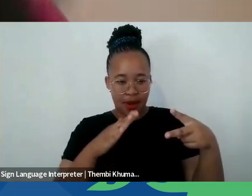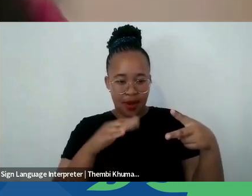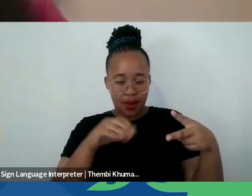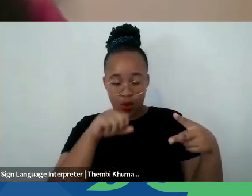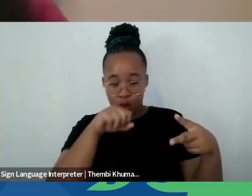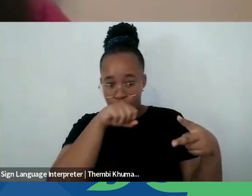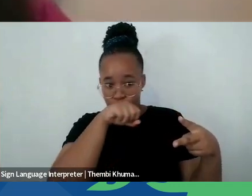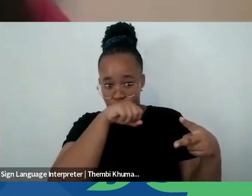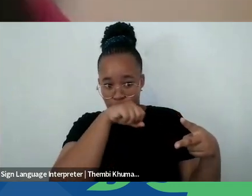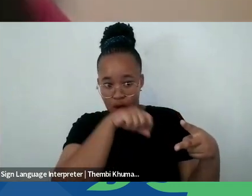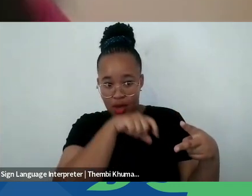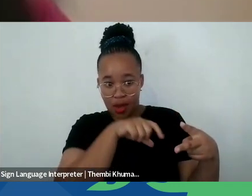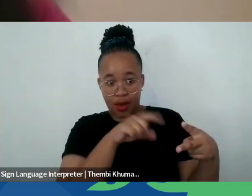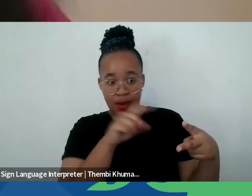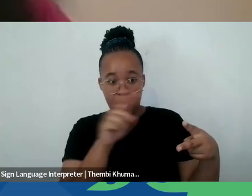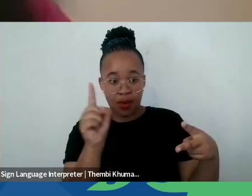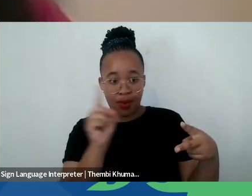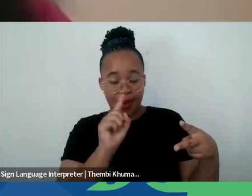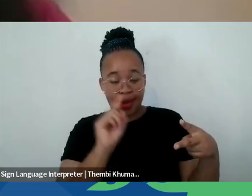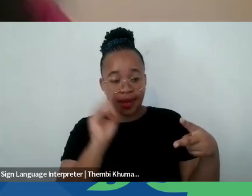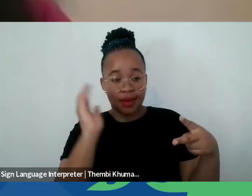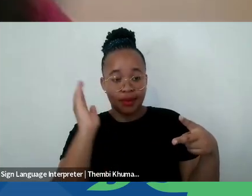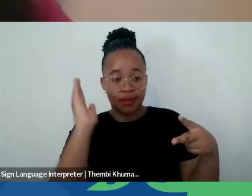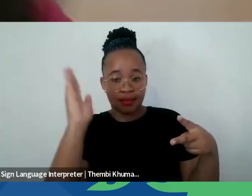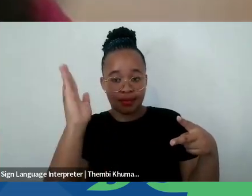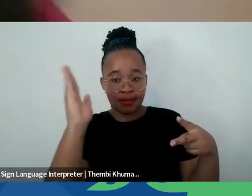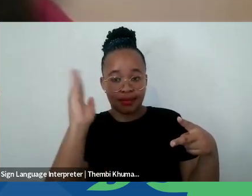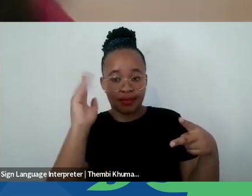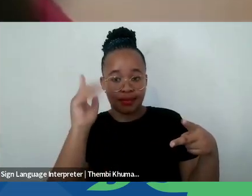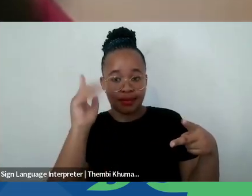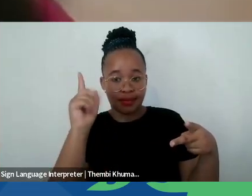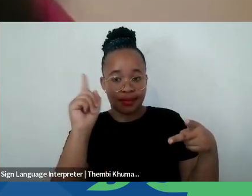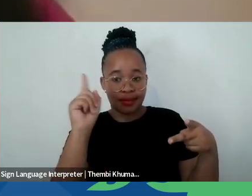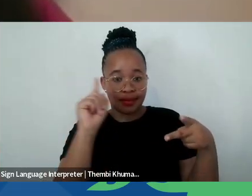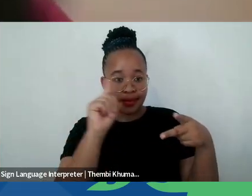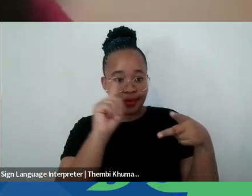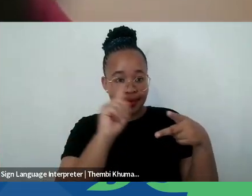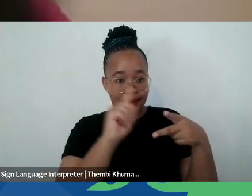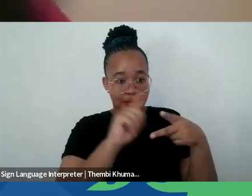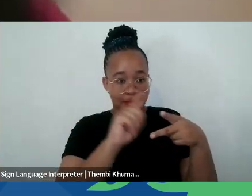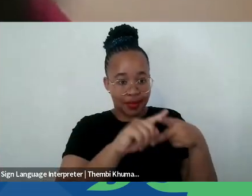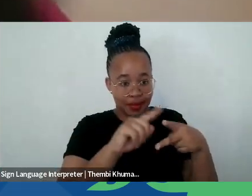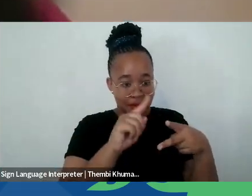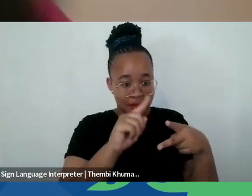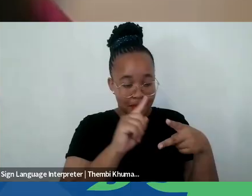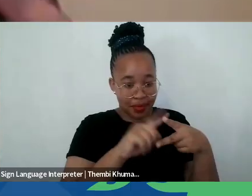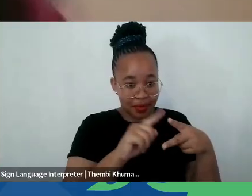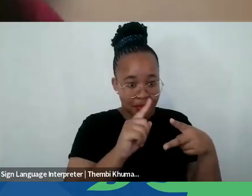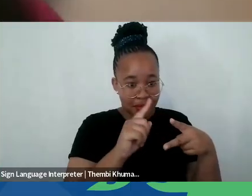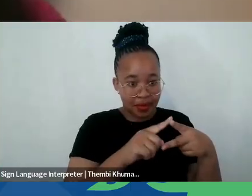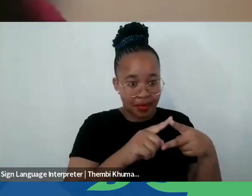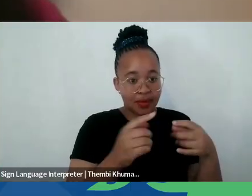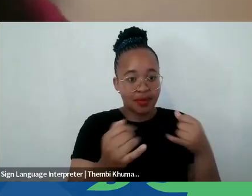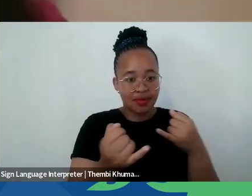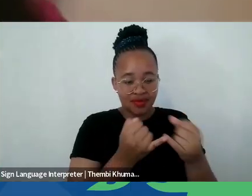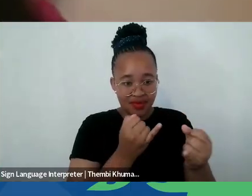to be frowned upon and judged. It can be a pleasurable and mentally freeing experience. Where